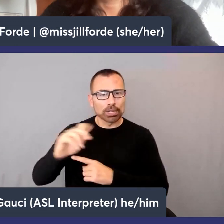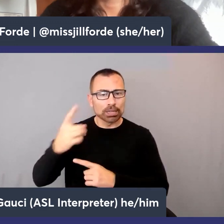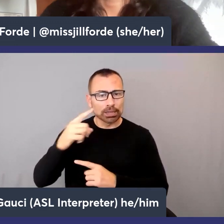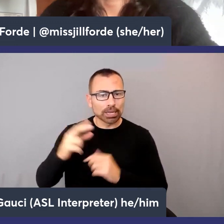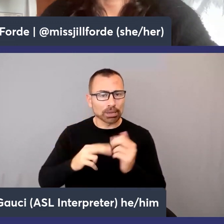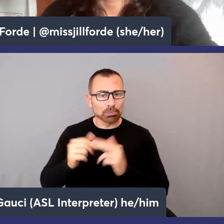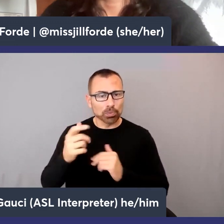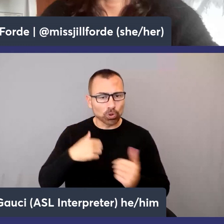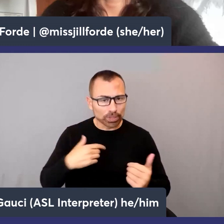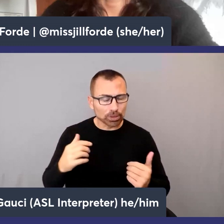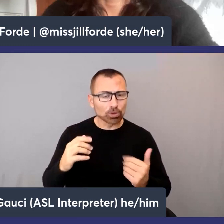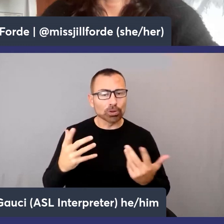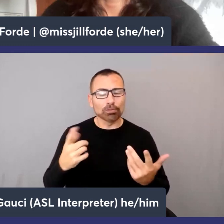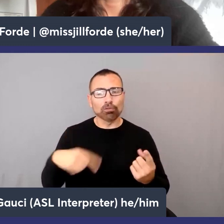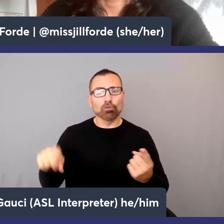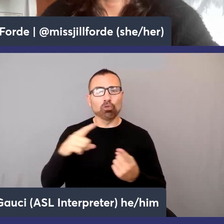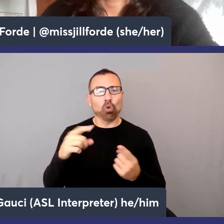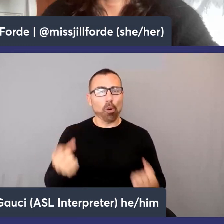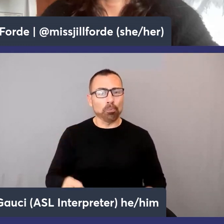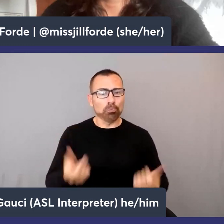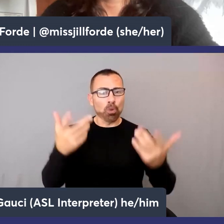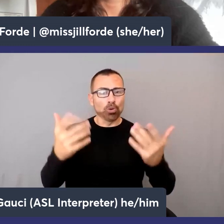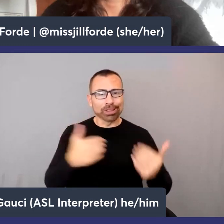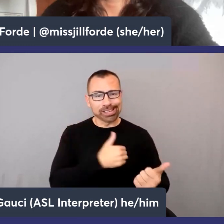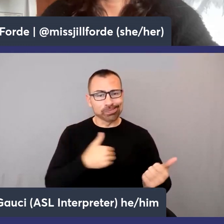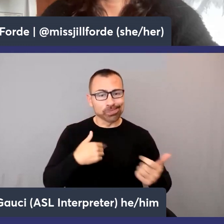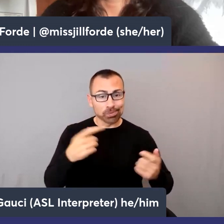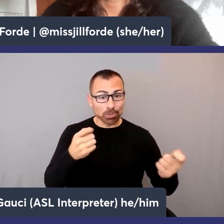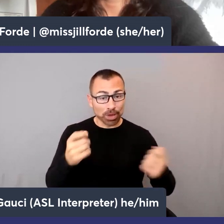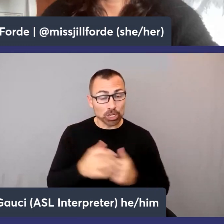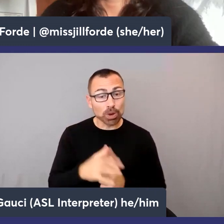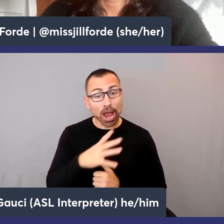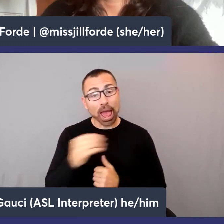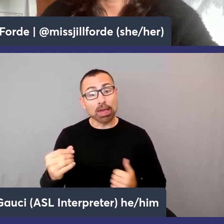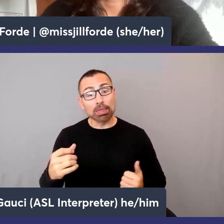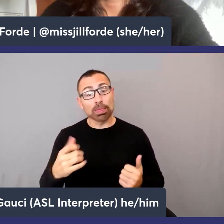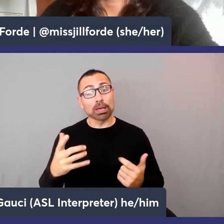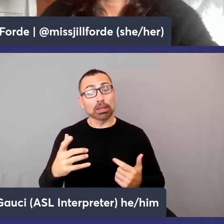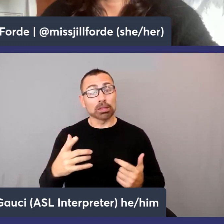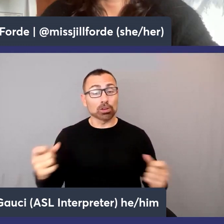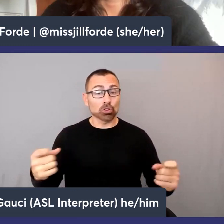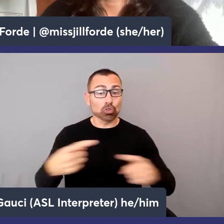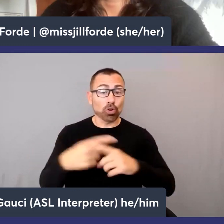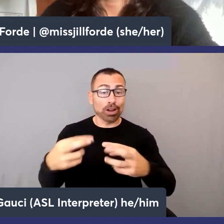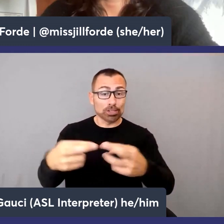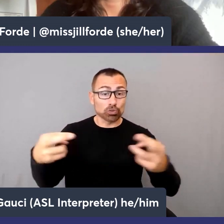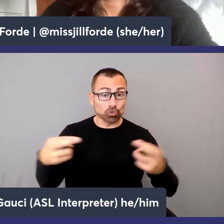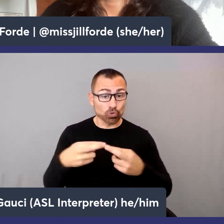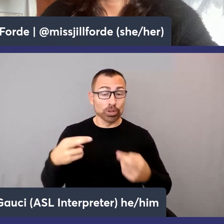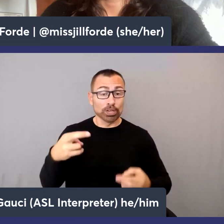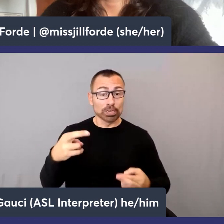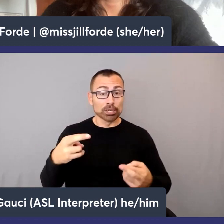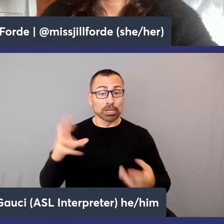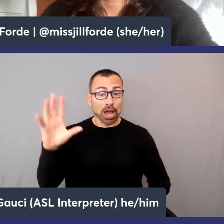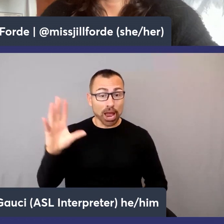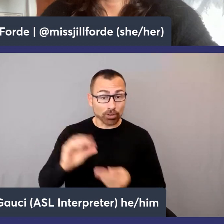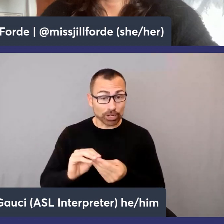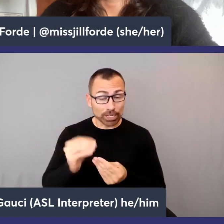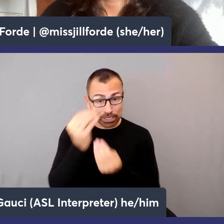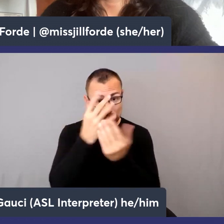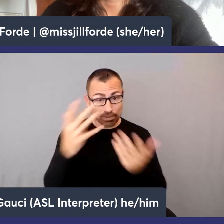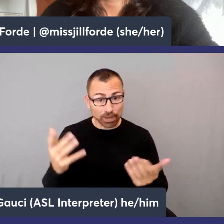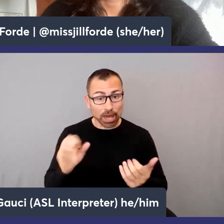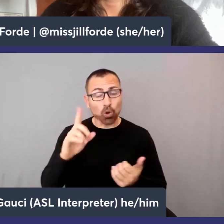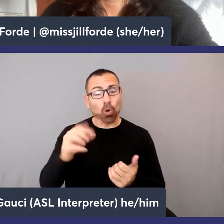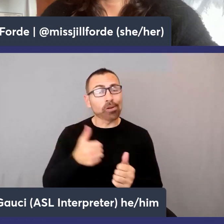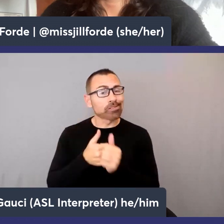multi-member management, and then the cross-regional aggregation, for data sovereignty reasons or complying with